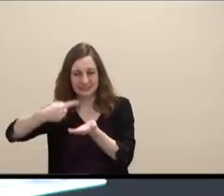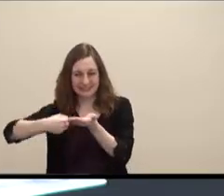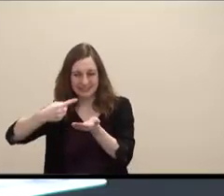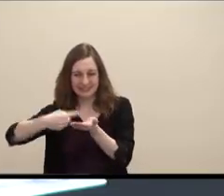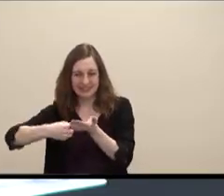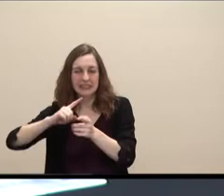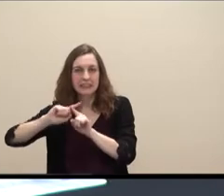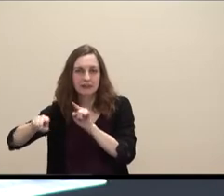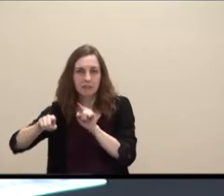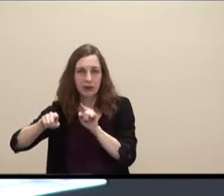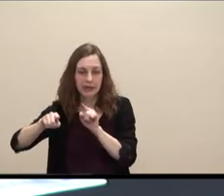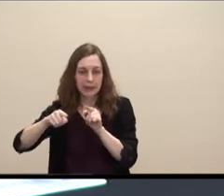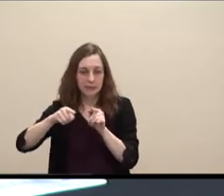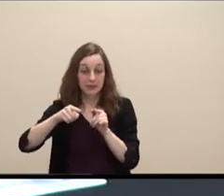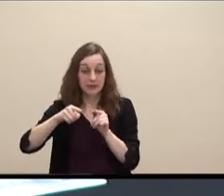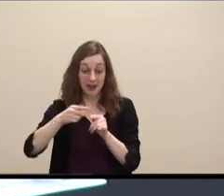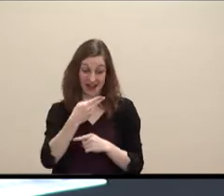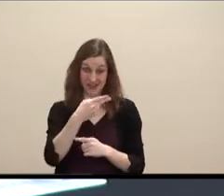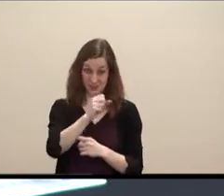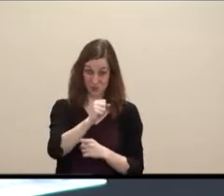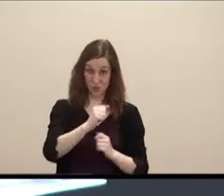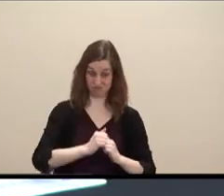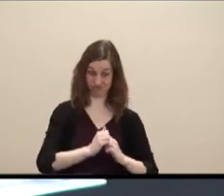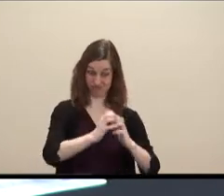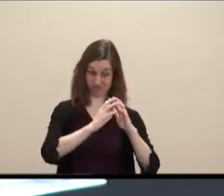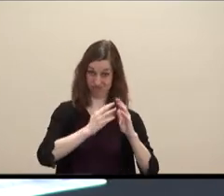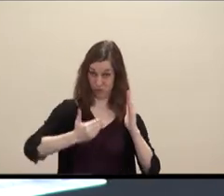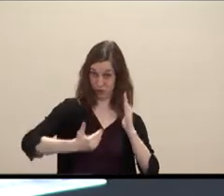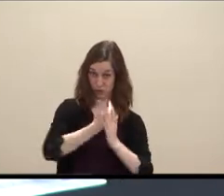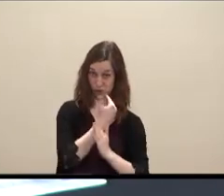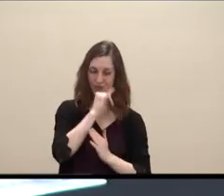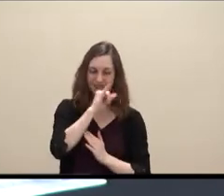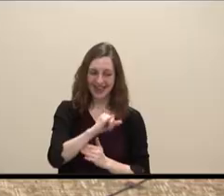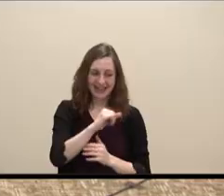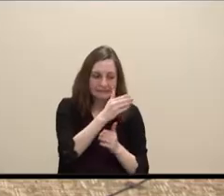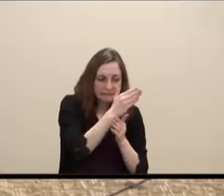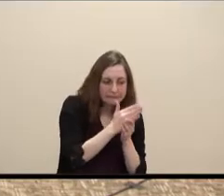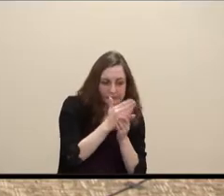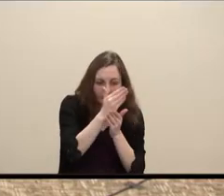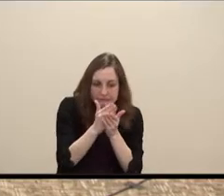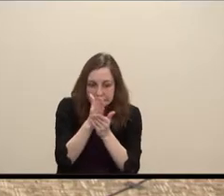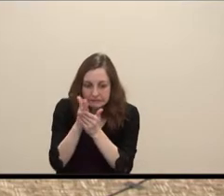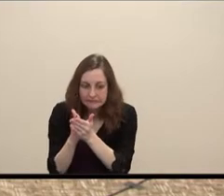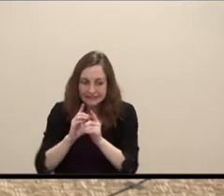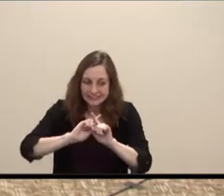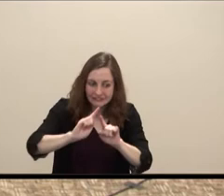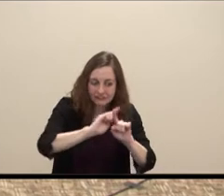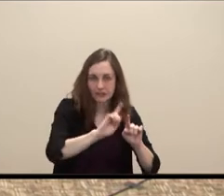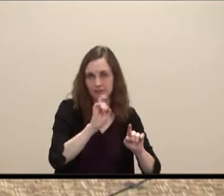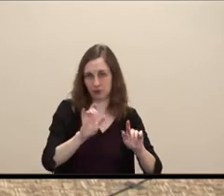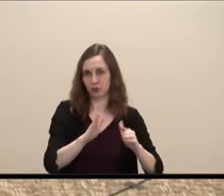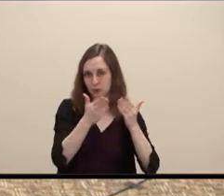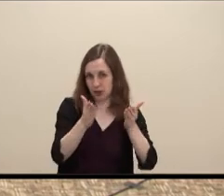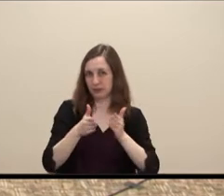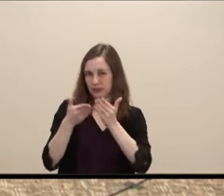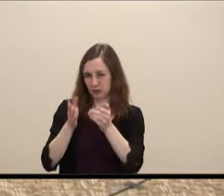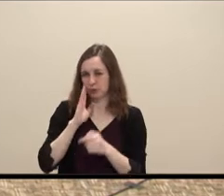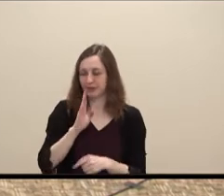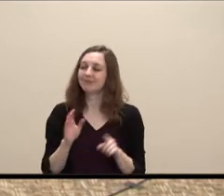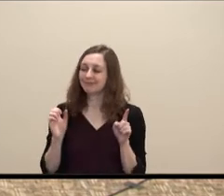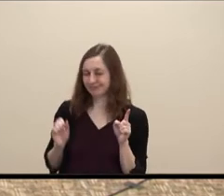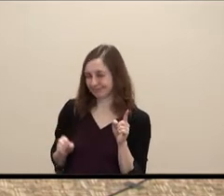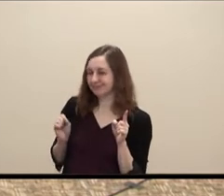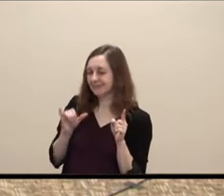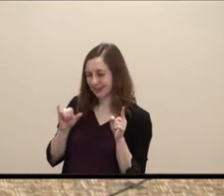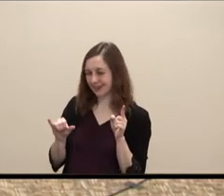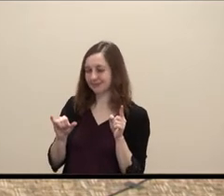have to be in separate propositions or right. not. Right, exactly. I think the 2019 legislative cycle is when they went for that.